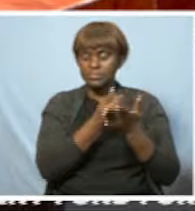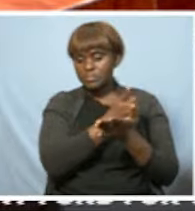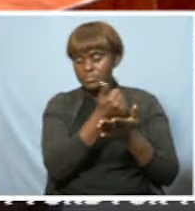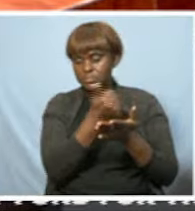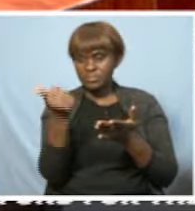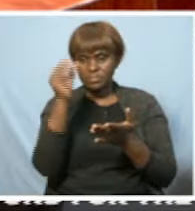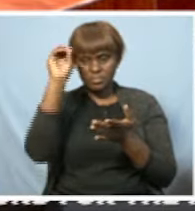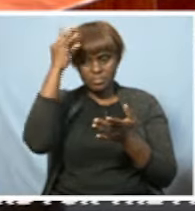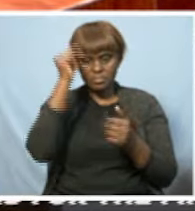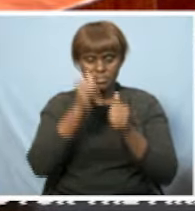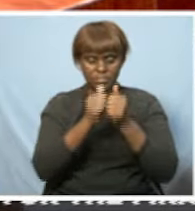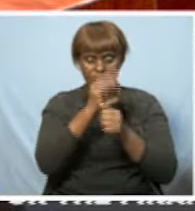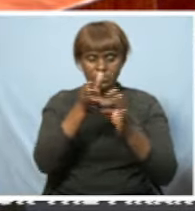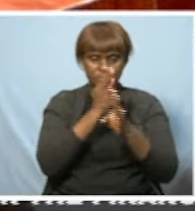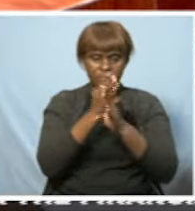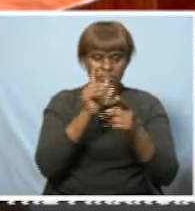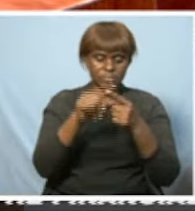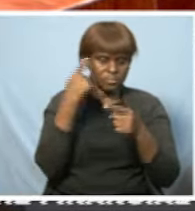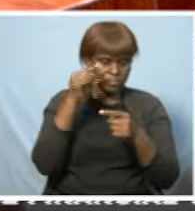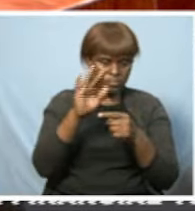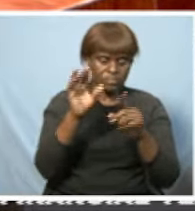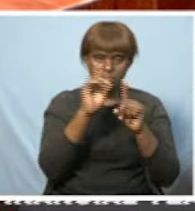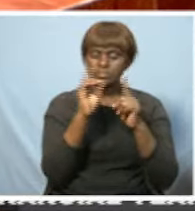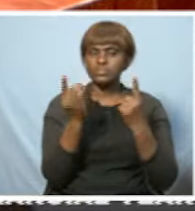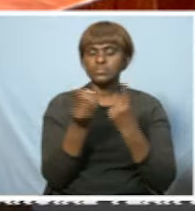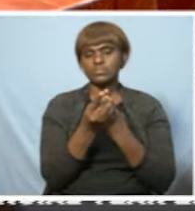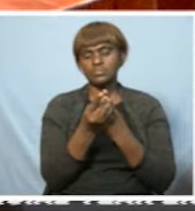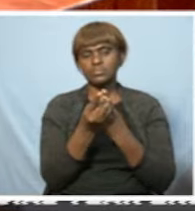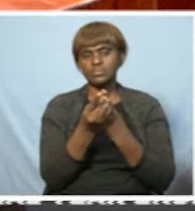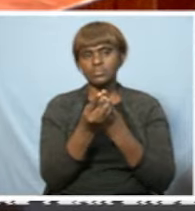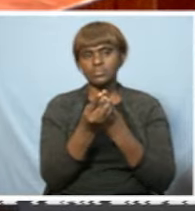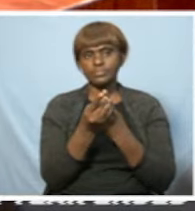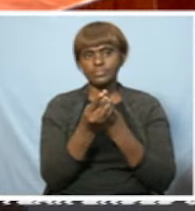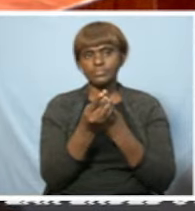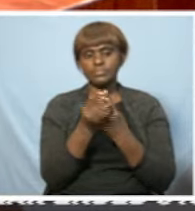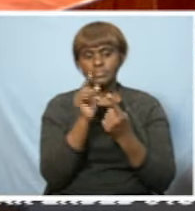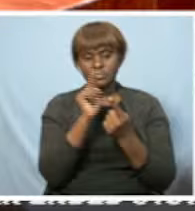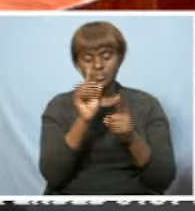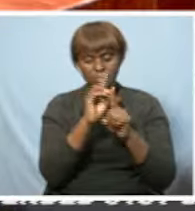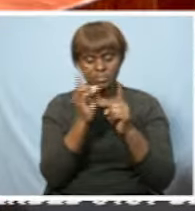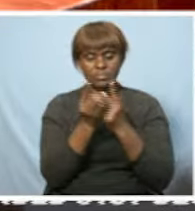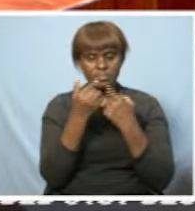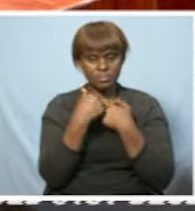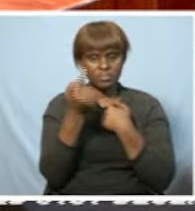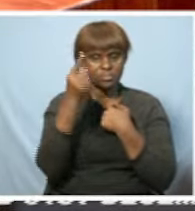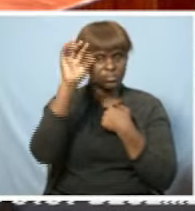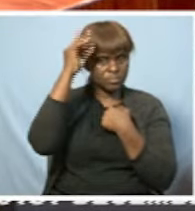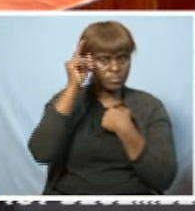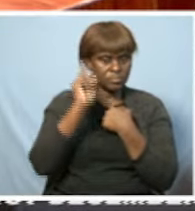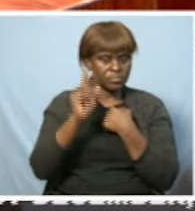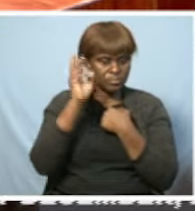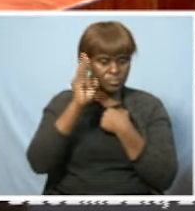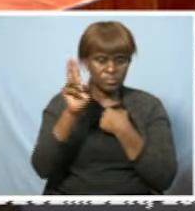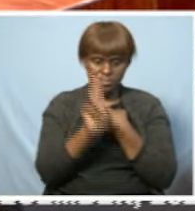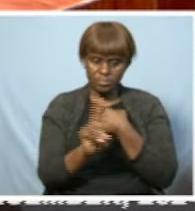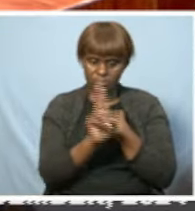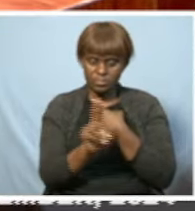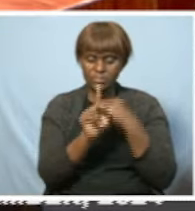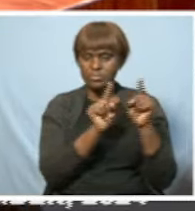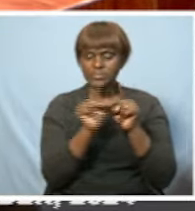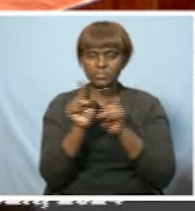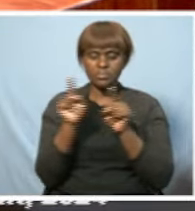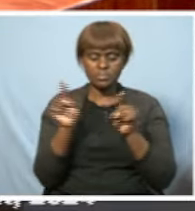ambulance, which is meant for the district. Indeed, when the district has got one ambulance, it will be used as the